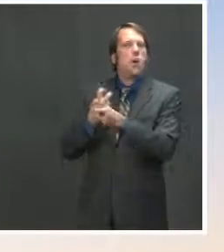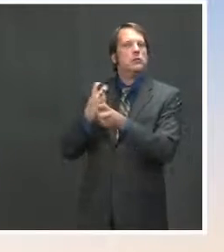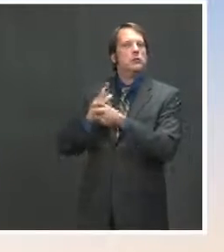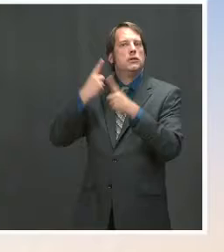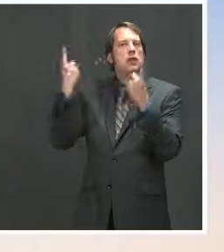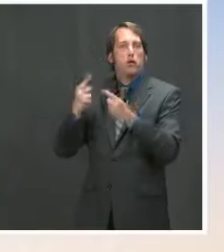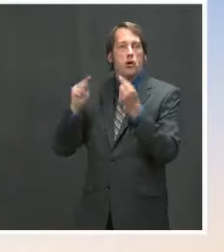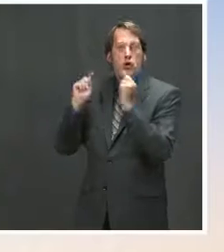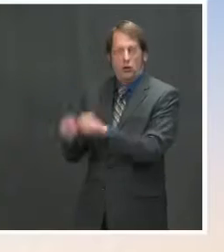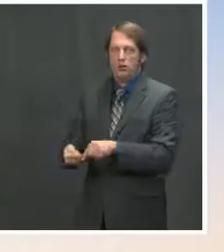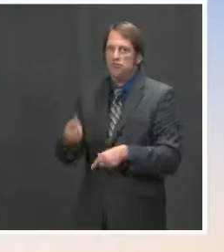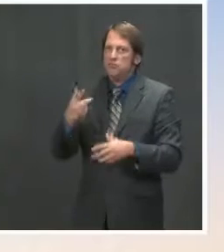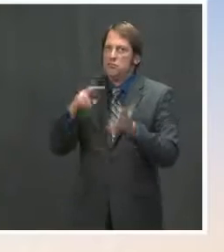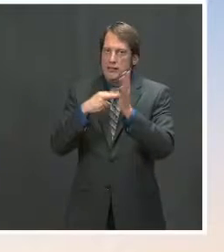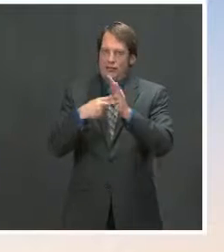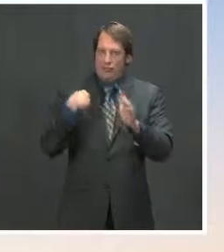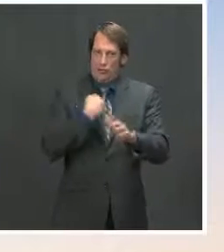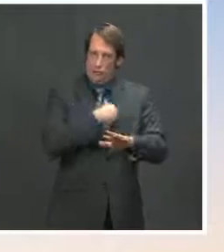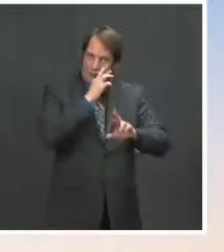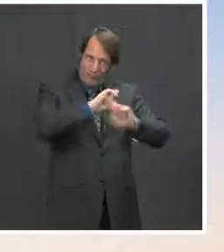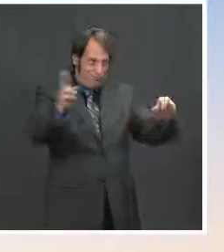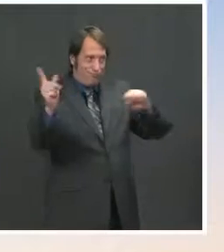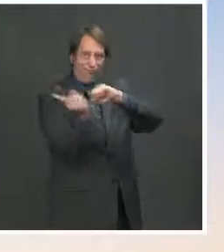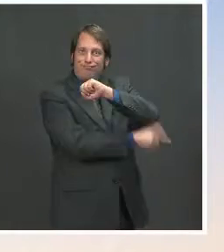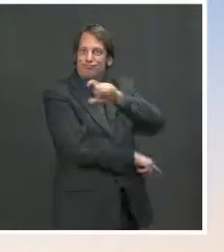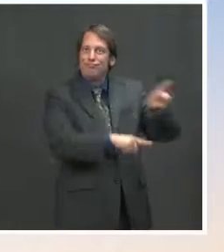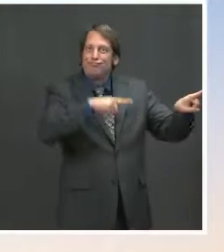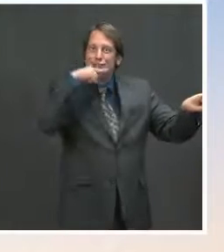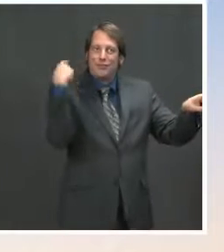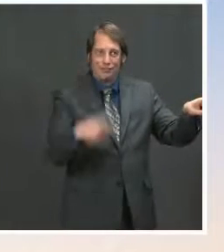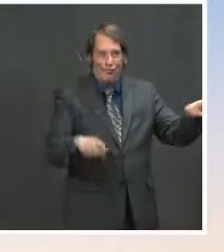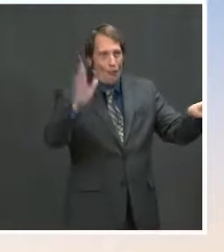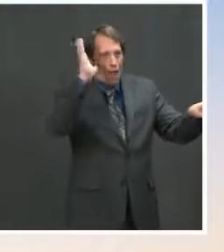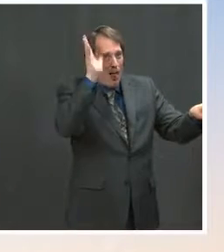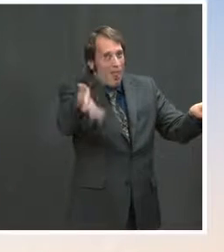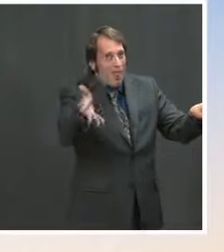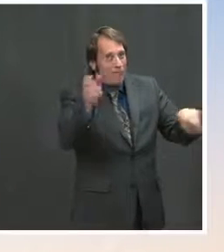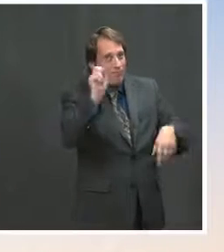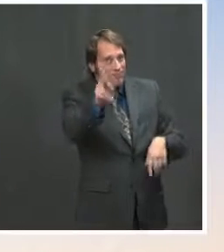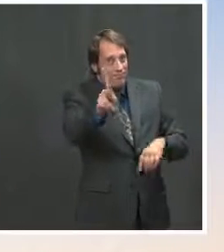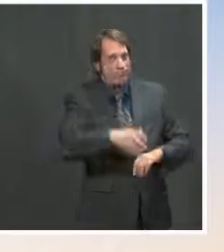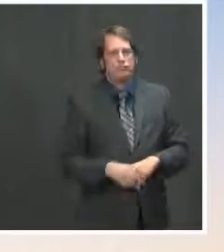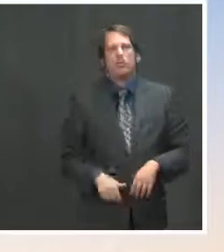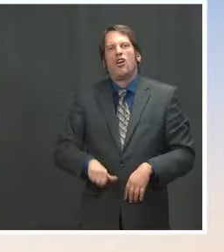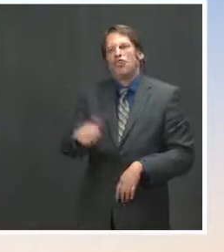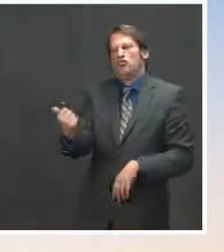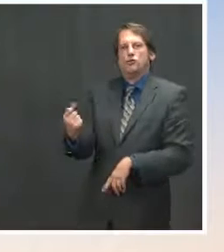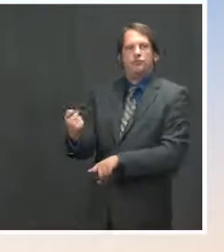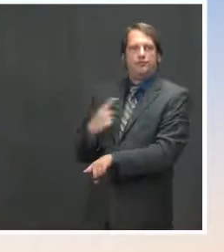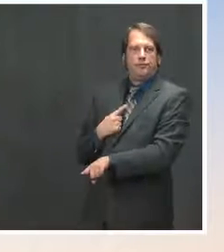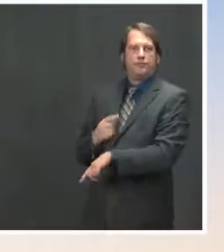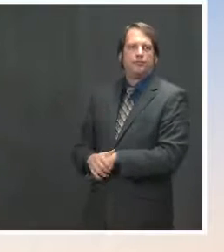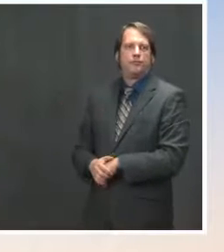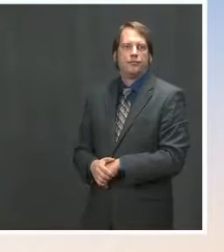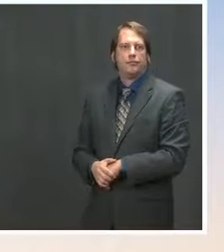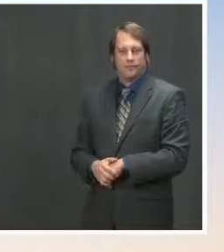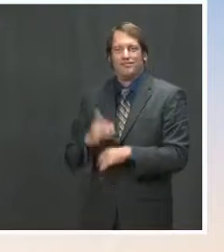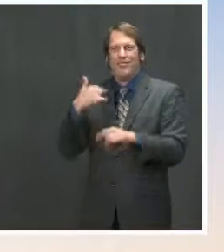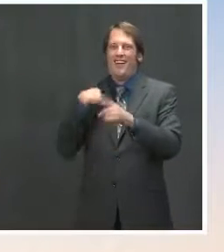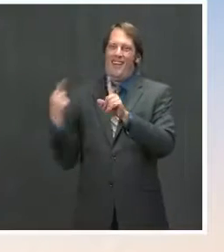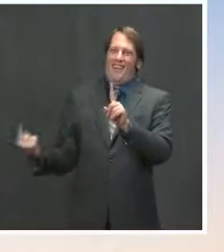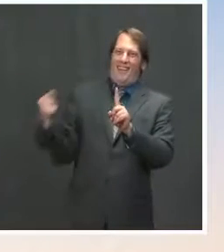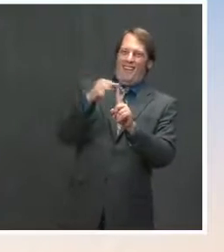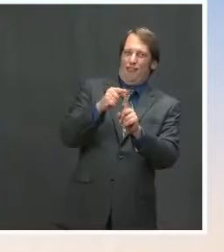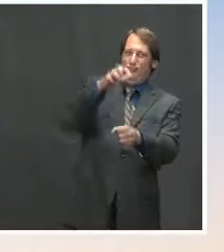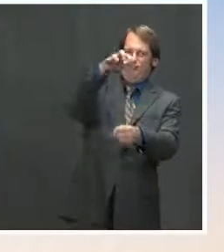the call, given I was out here for the call, so I'd have to check on that for you. And then another question on the refugee cap. You mentioned the infrastructure